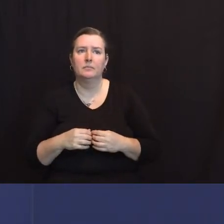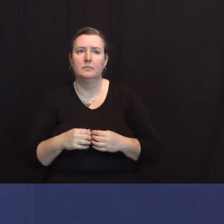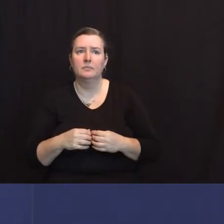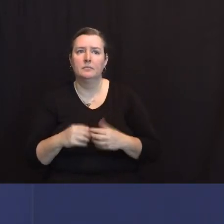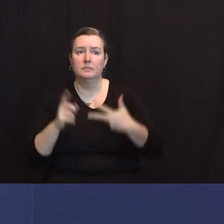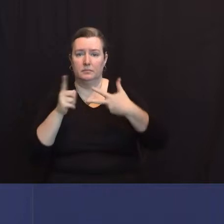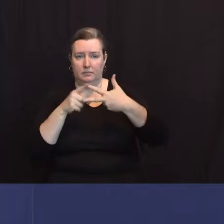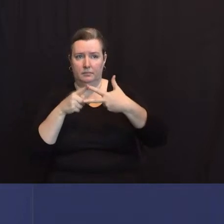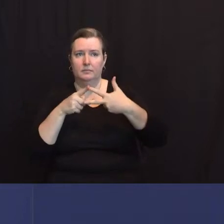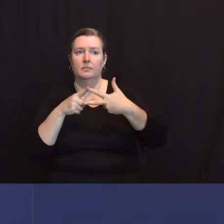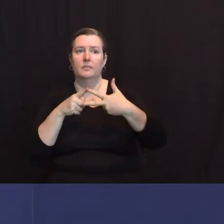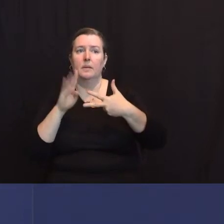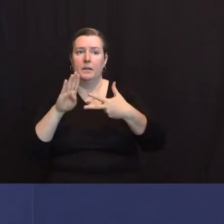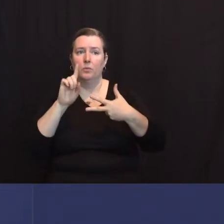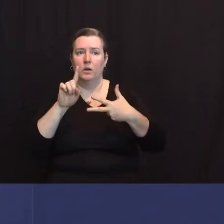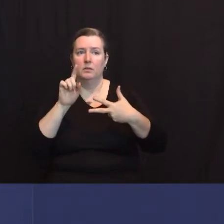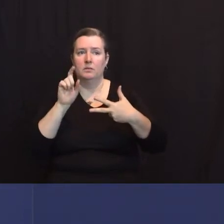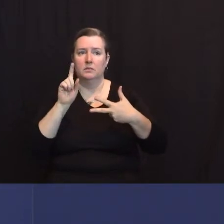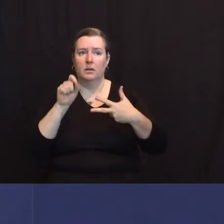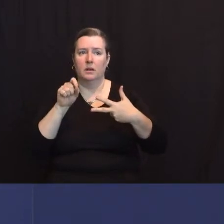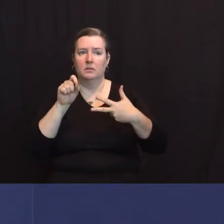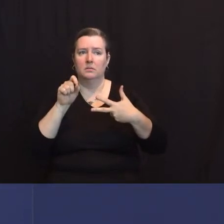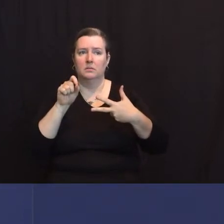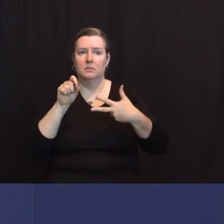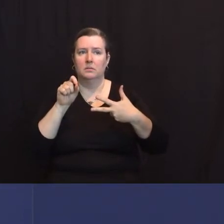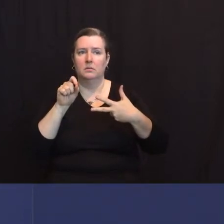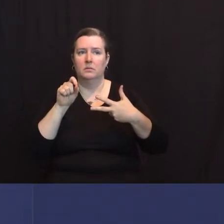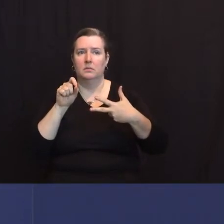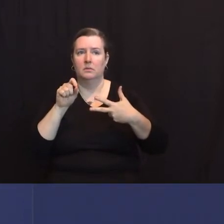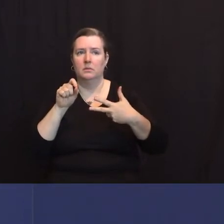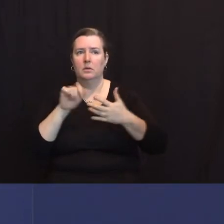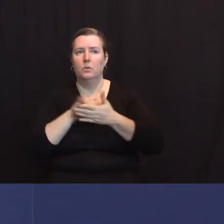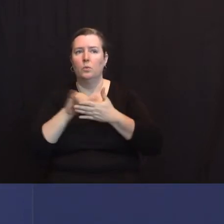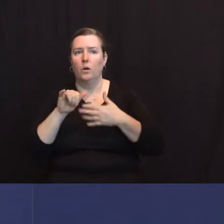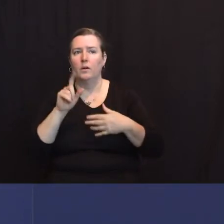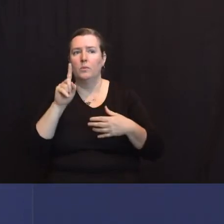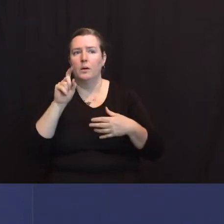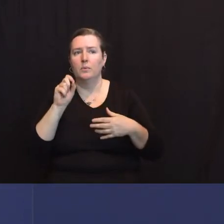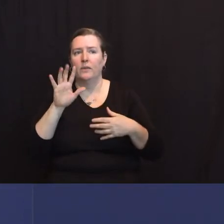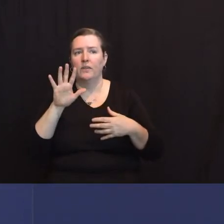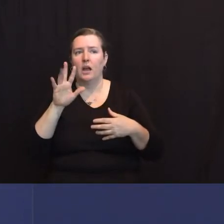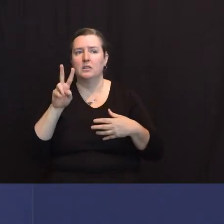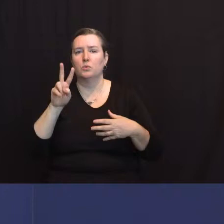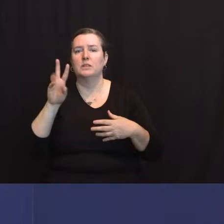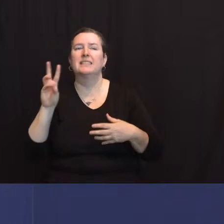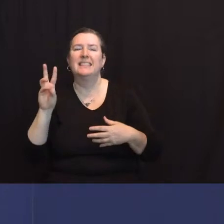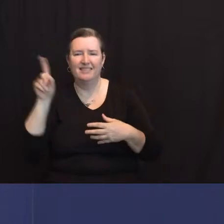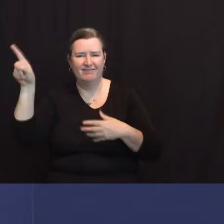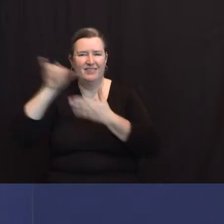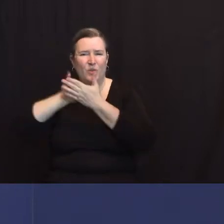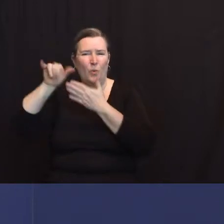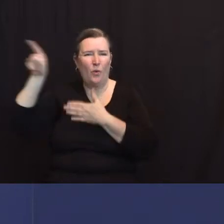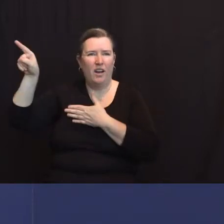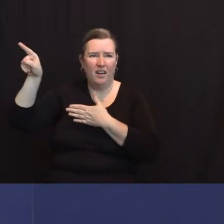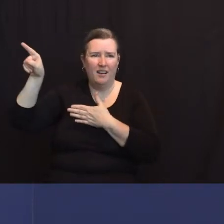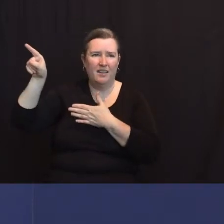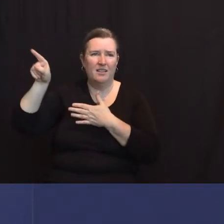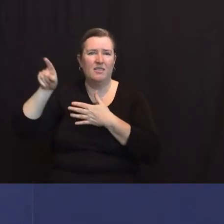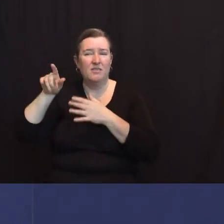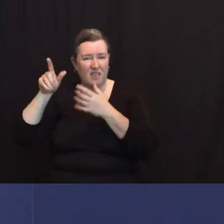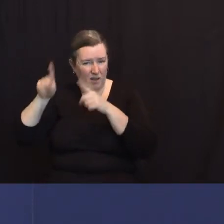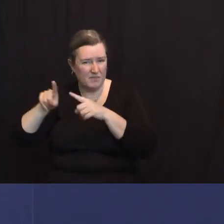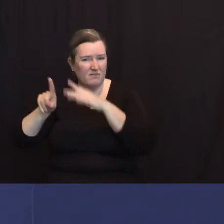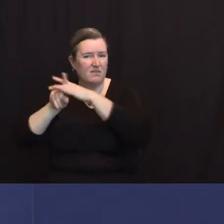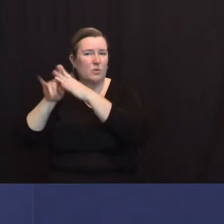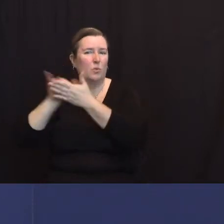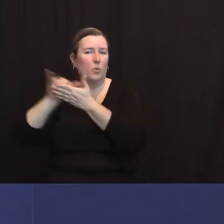B.1.526, is of concern, particularly given the number of detections in New York, but whether this variant is more contagious or has